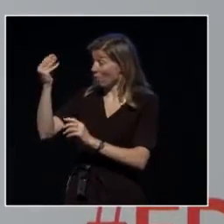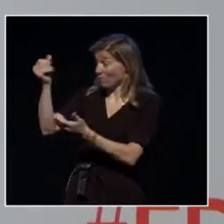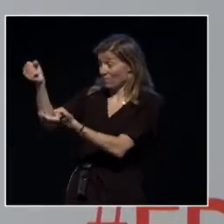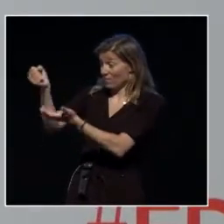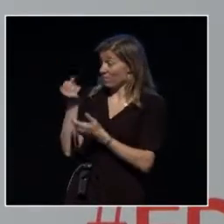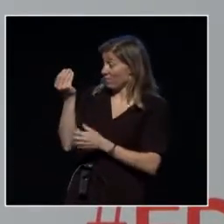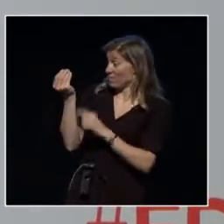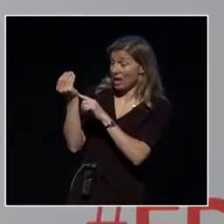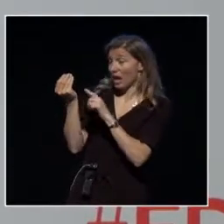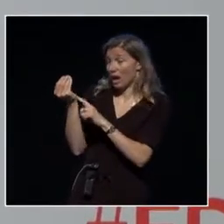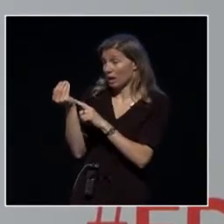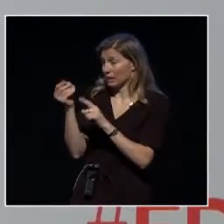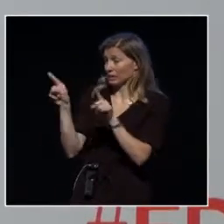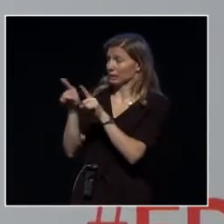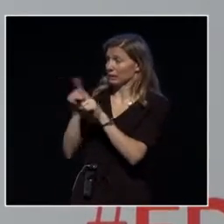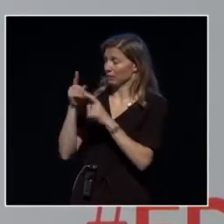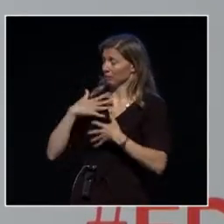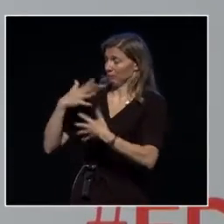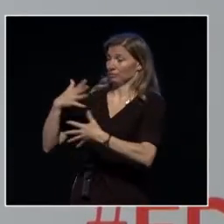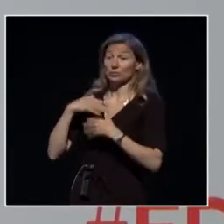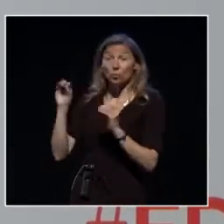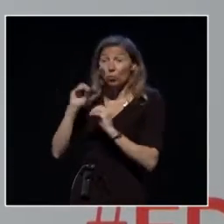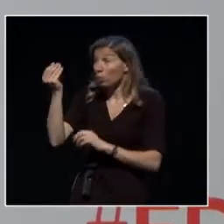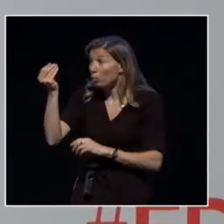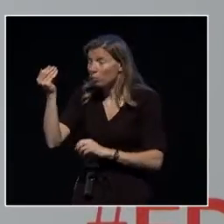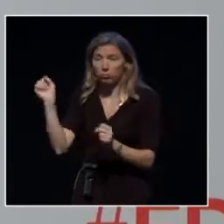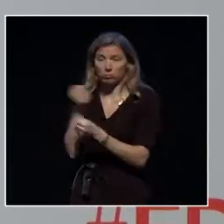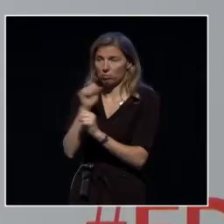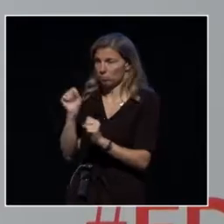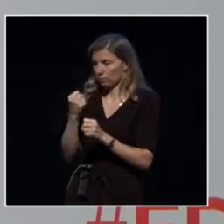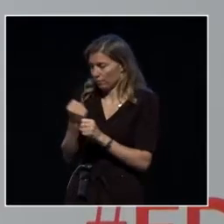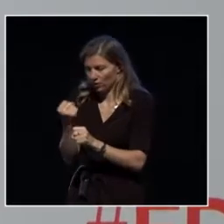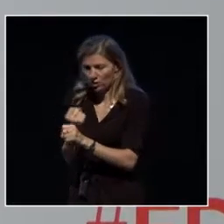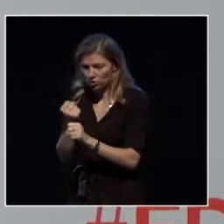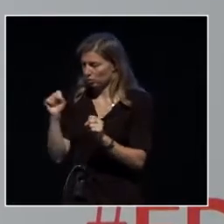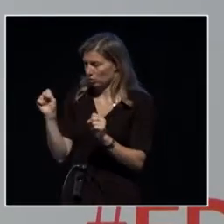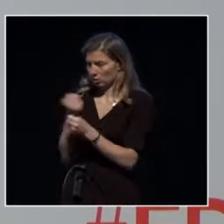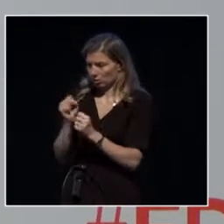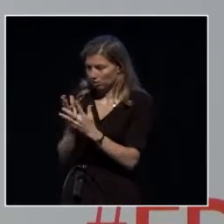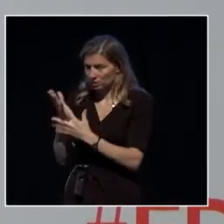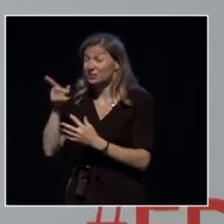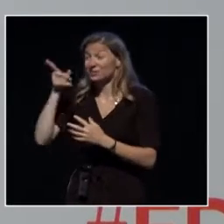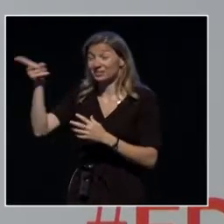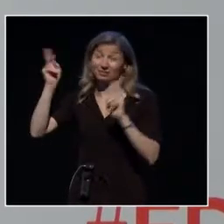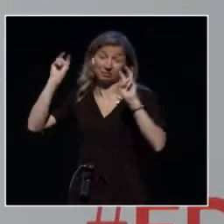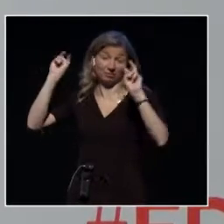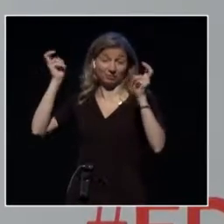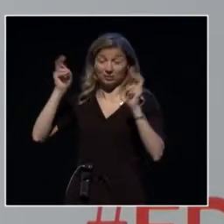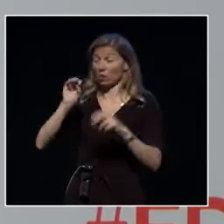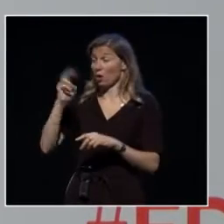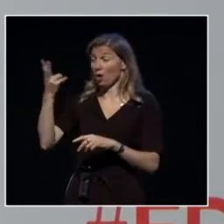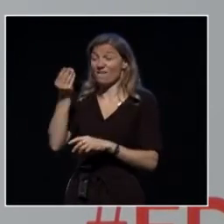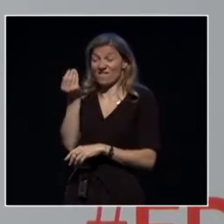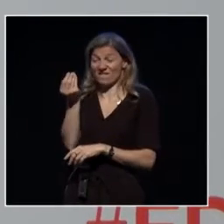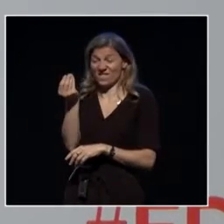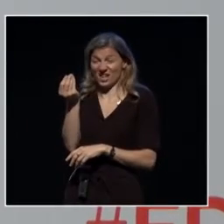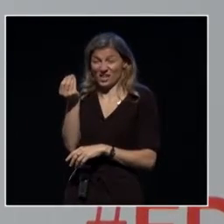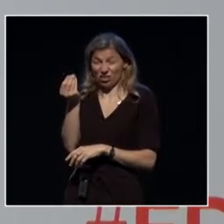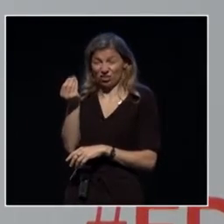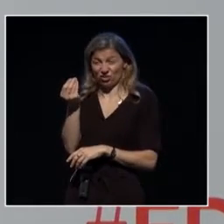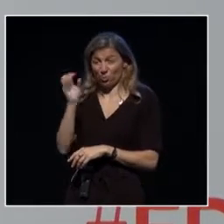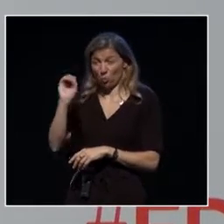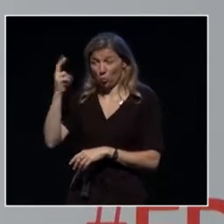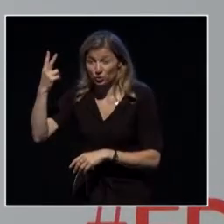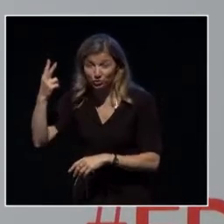life, you'll be sick, you'll be paralyzed, you can't function. So that oxygen, the financial oxygen, the economic oxygen, is